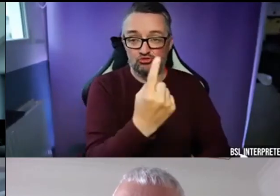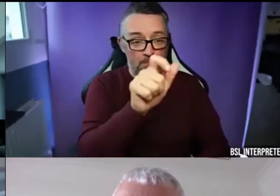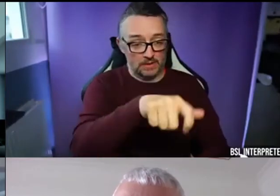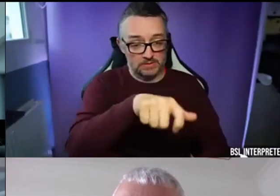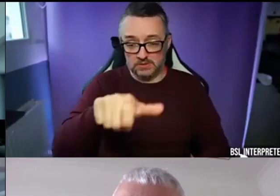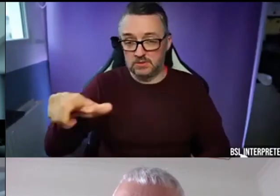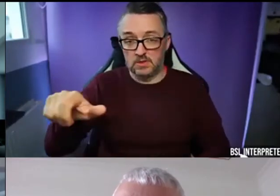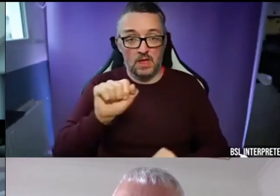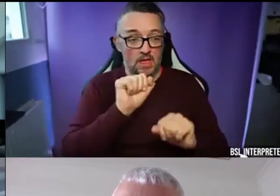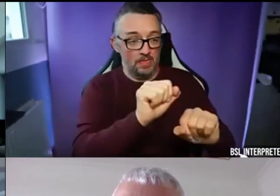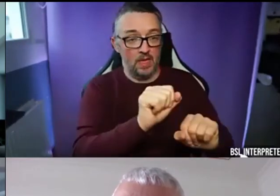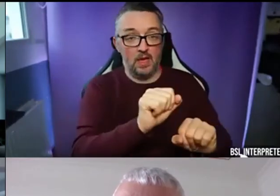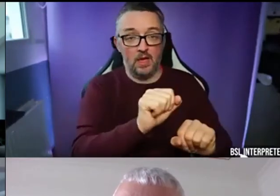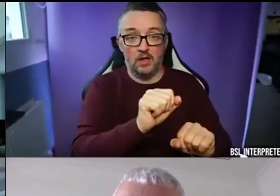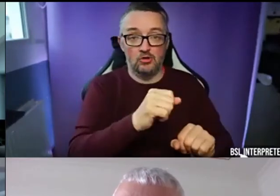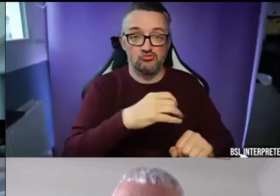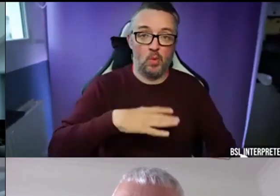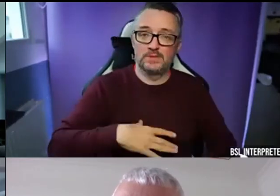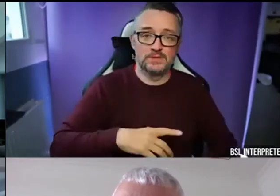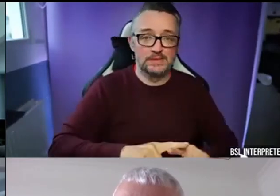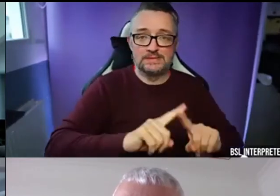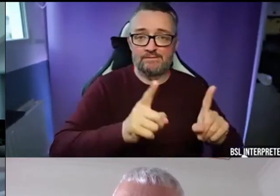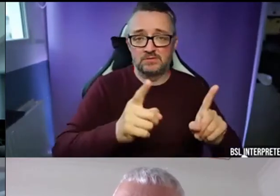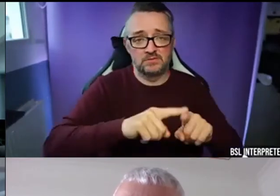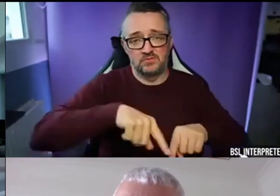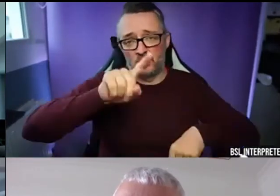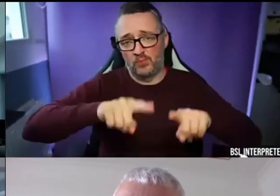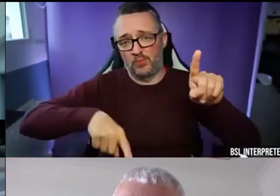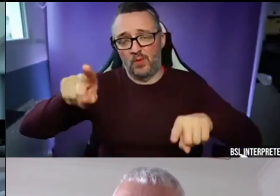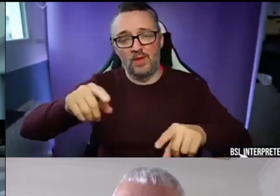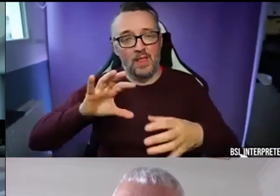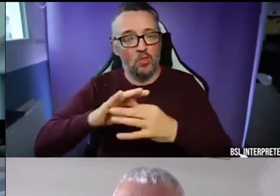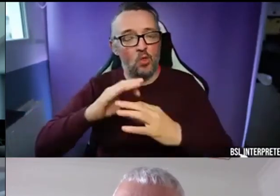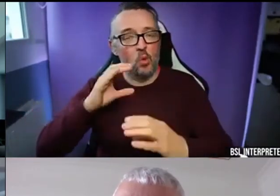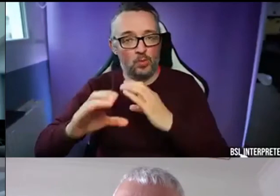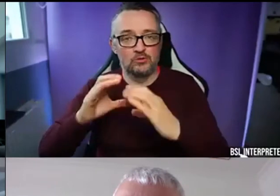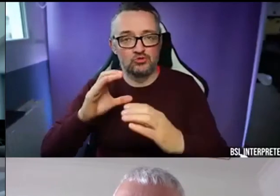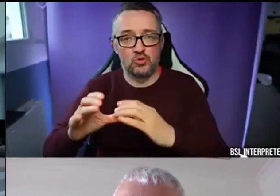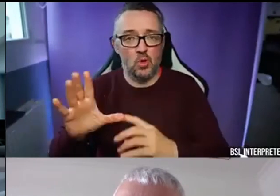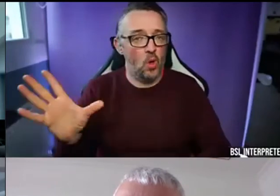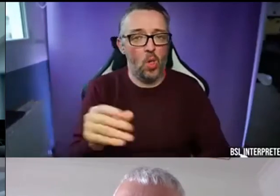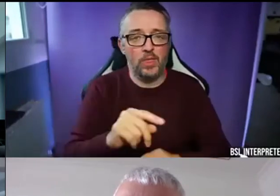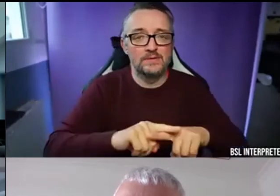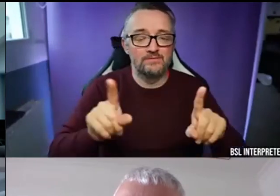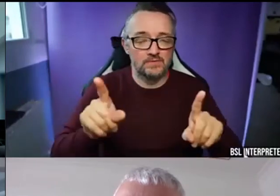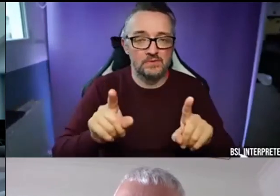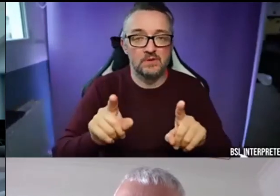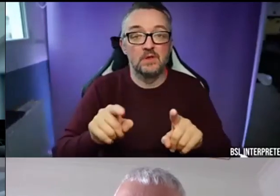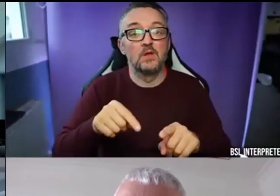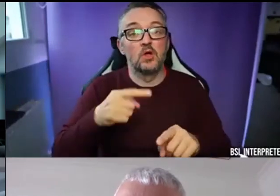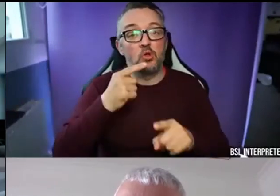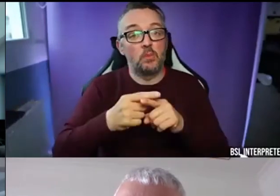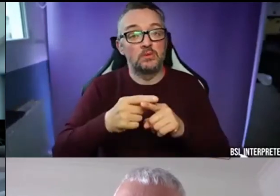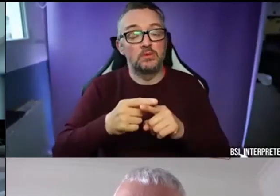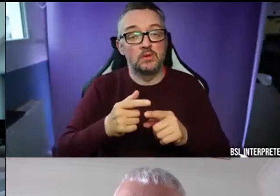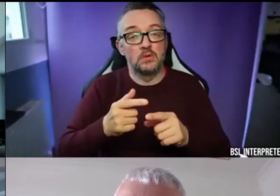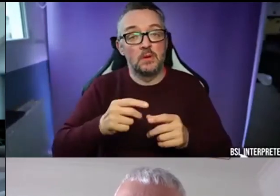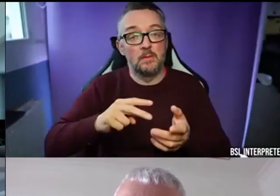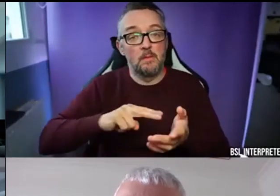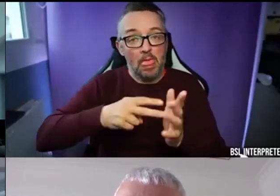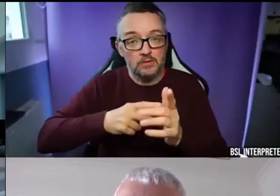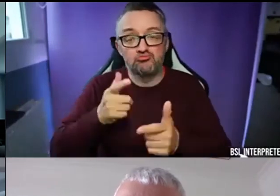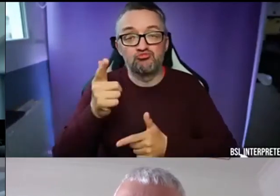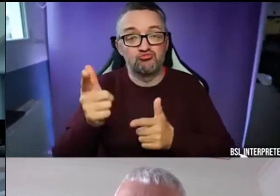communication strengths and preferences. But also when looking at journey planning, it's important to have information